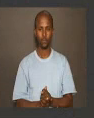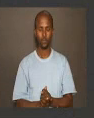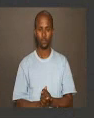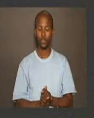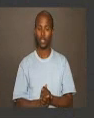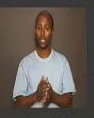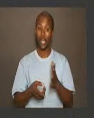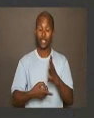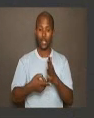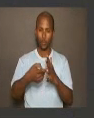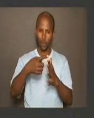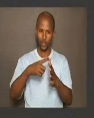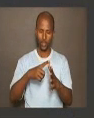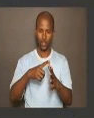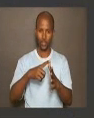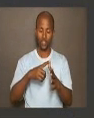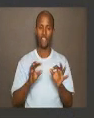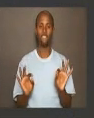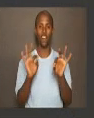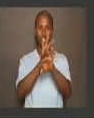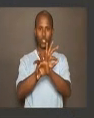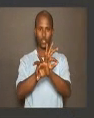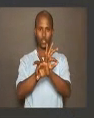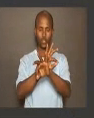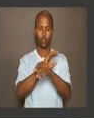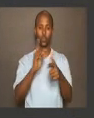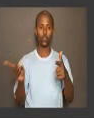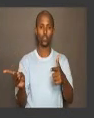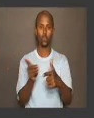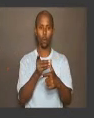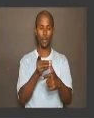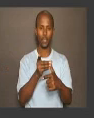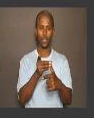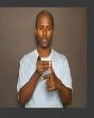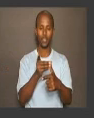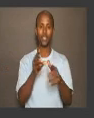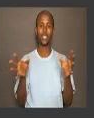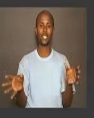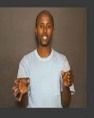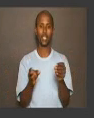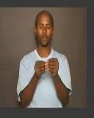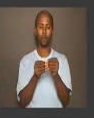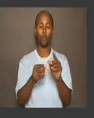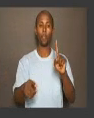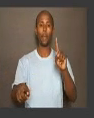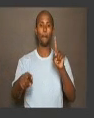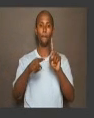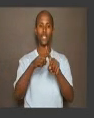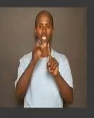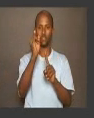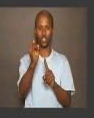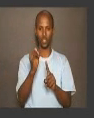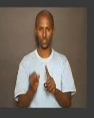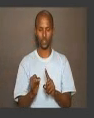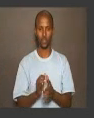A sequence is a function whose domain is the set of positive